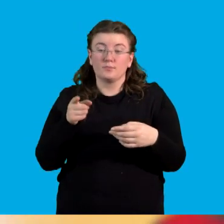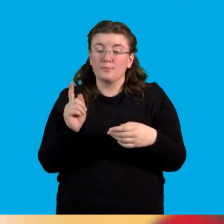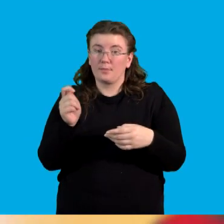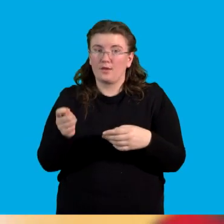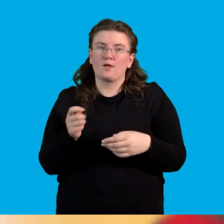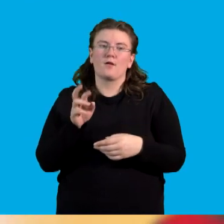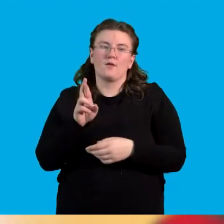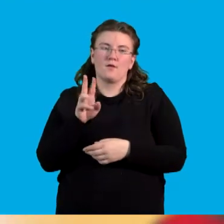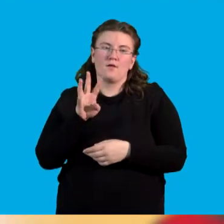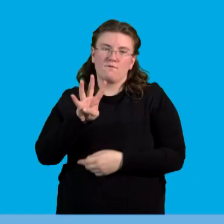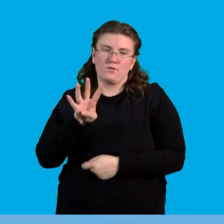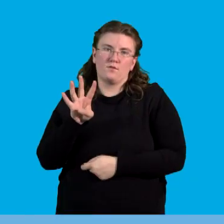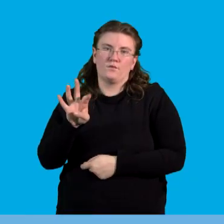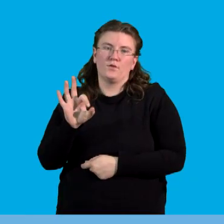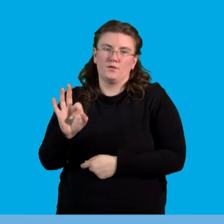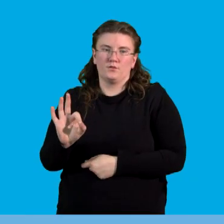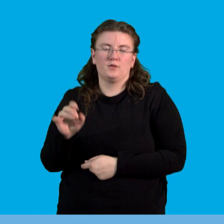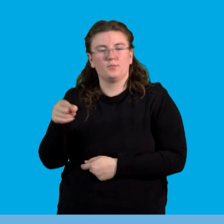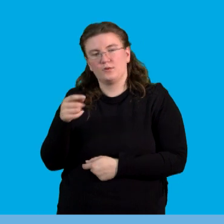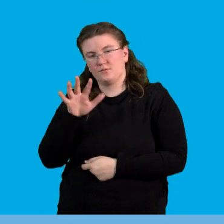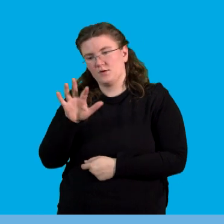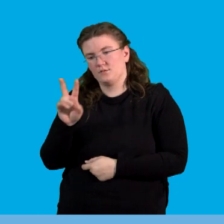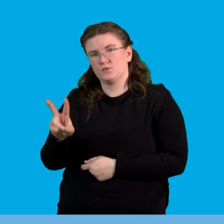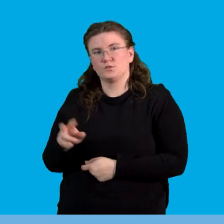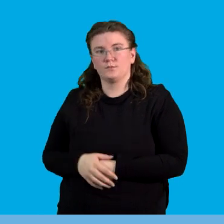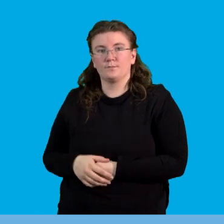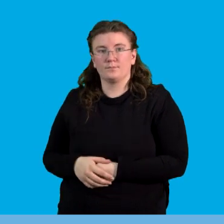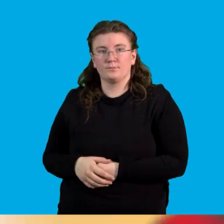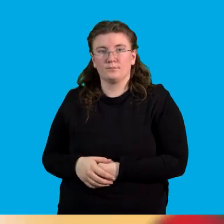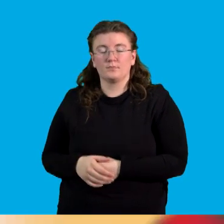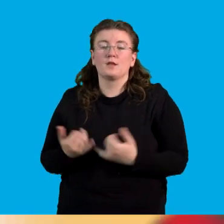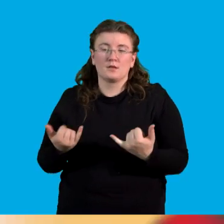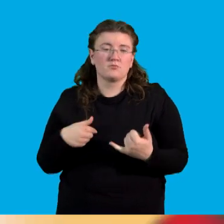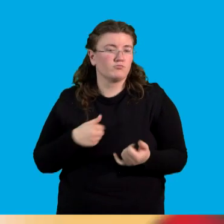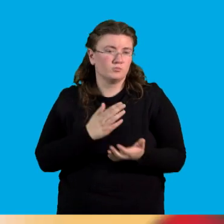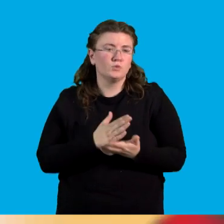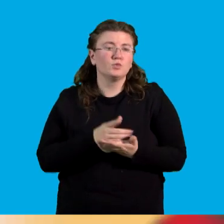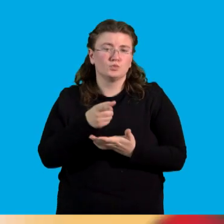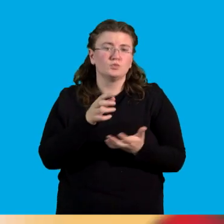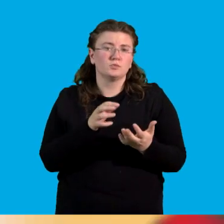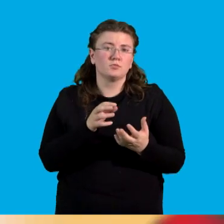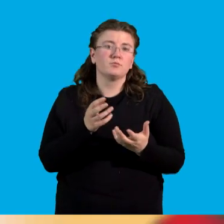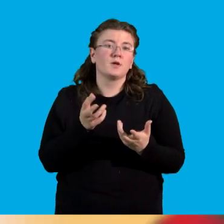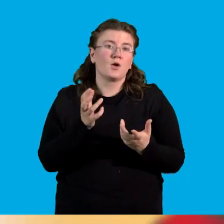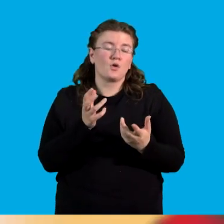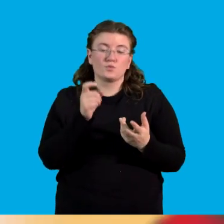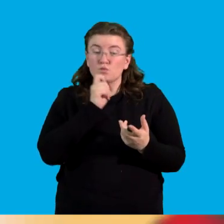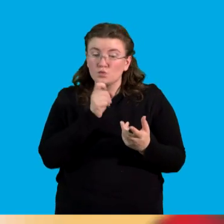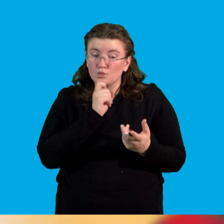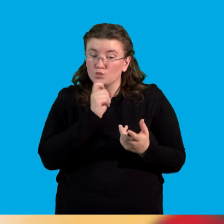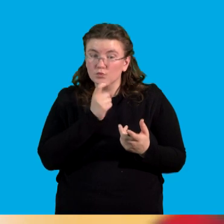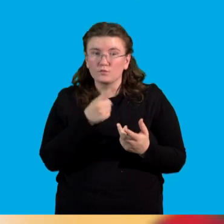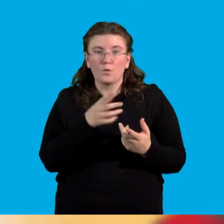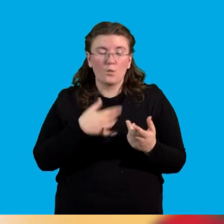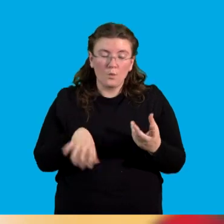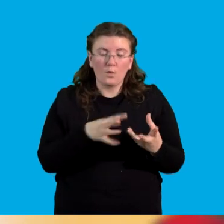you 443 rands and 52 cents. So now I sure hope you can then be able to calculate the cost